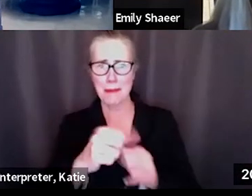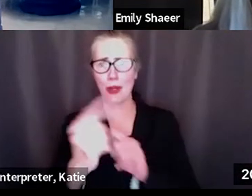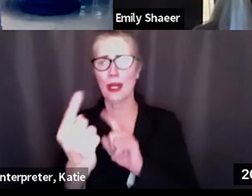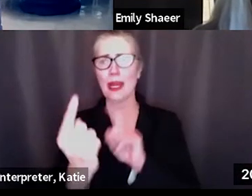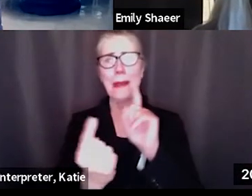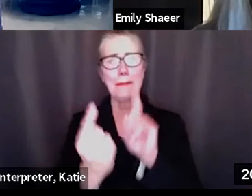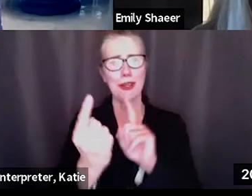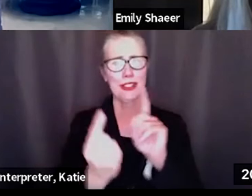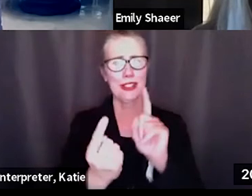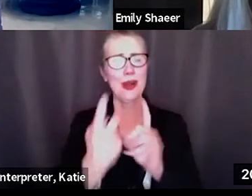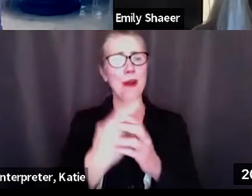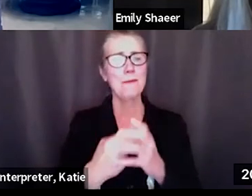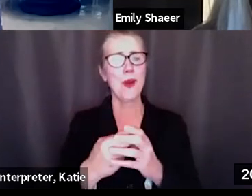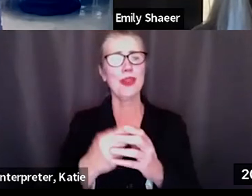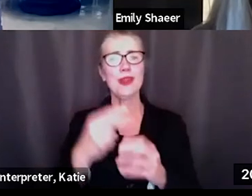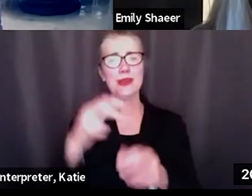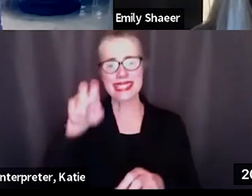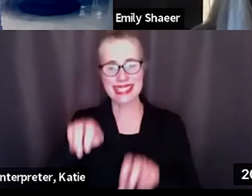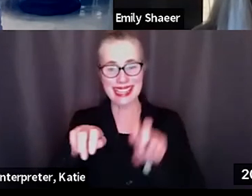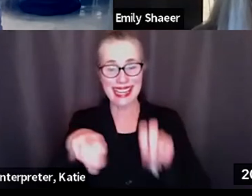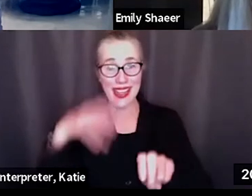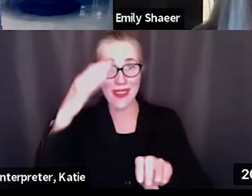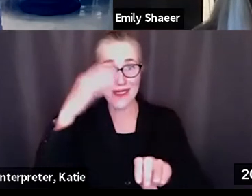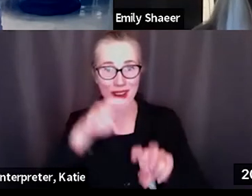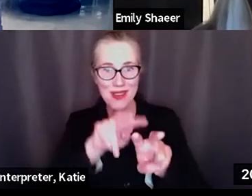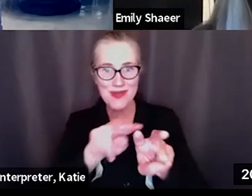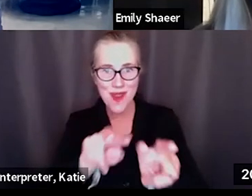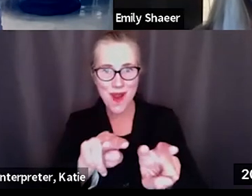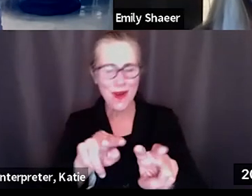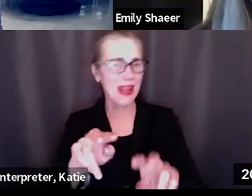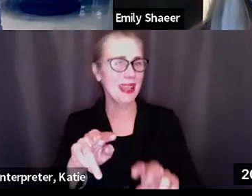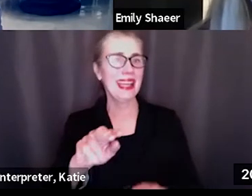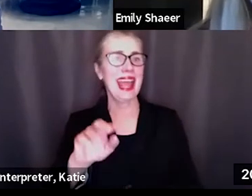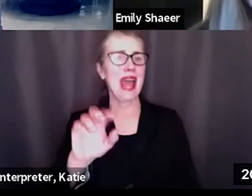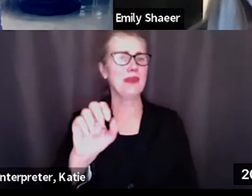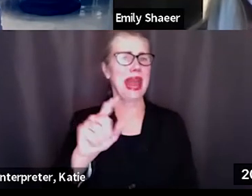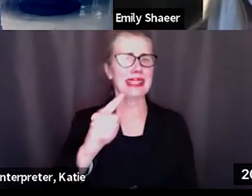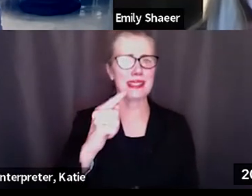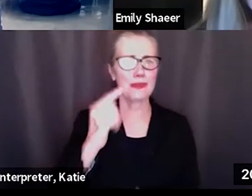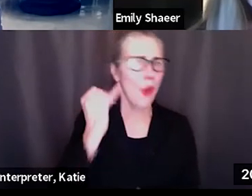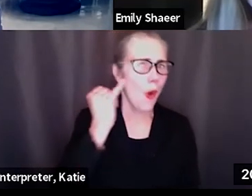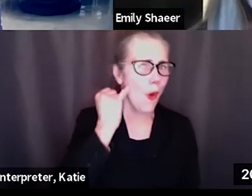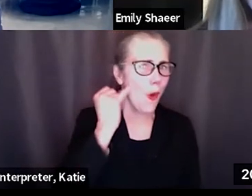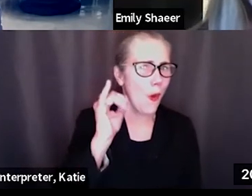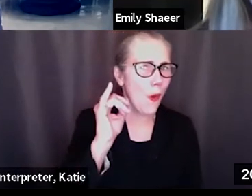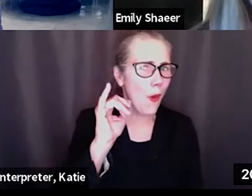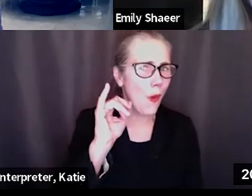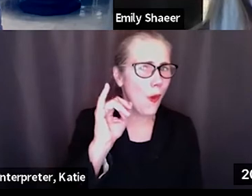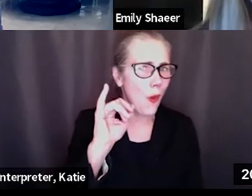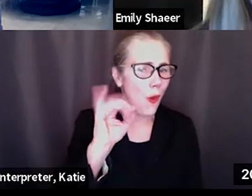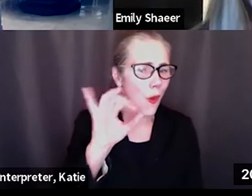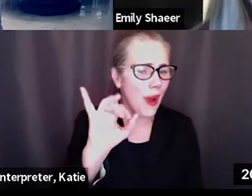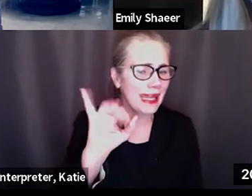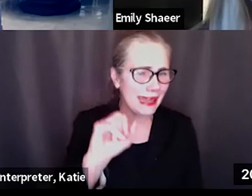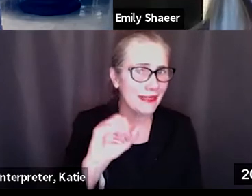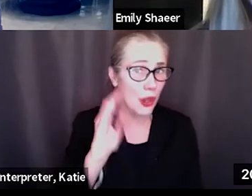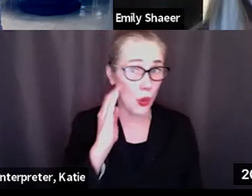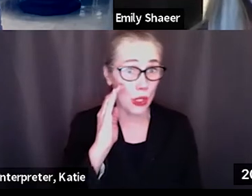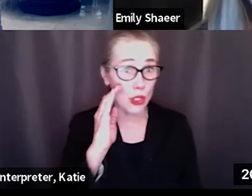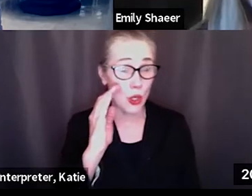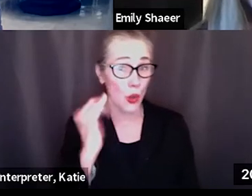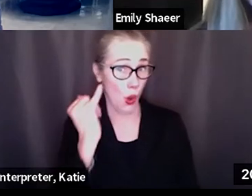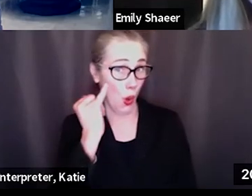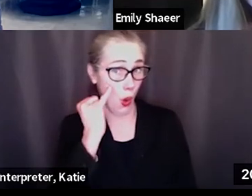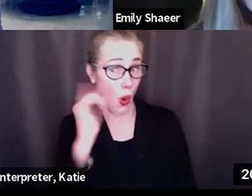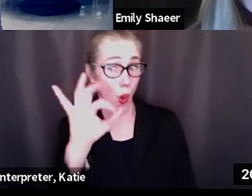you're sitting both of you were sitting on the front row and was asking that question what if and what we were going to do and we didn't we knew what if it was a